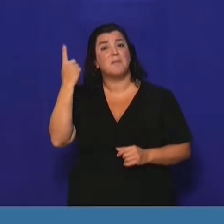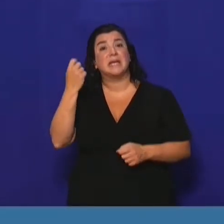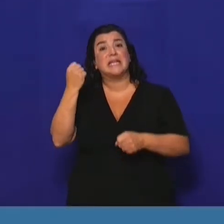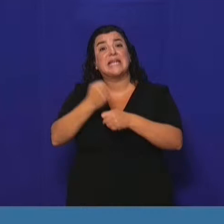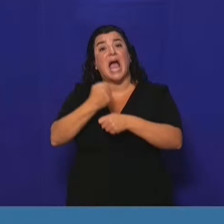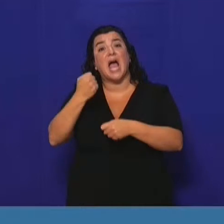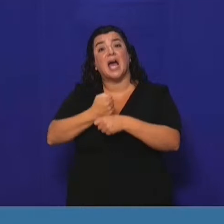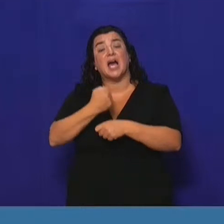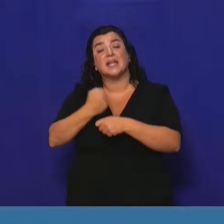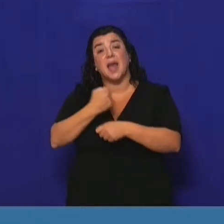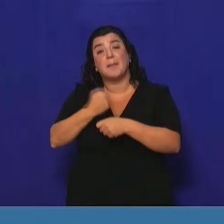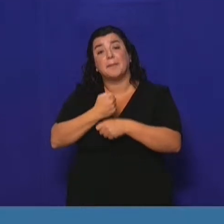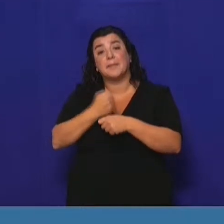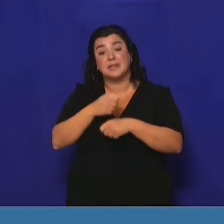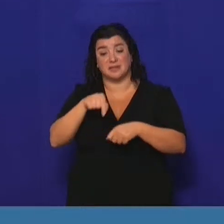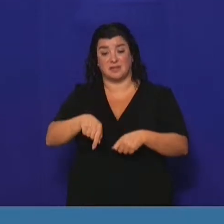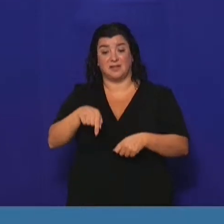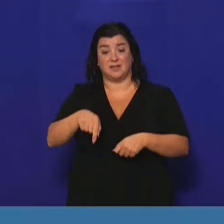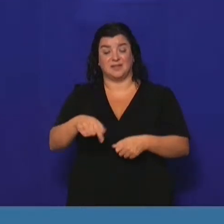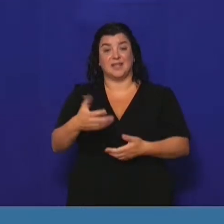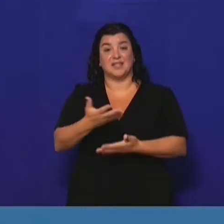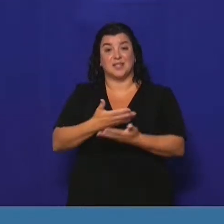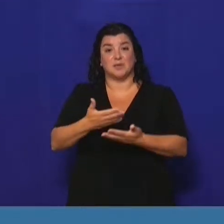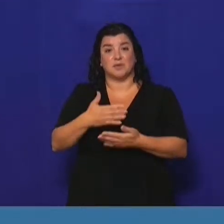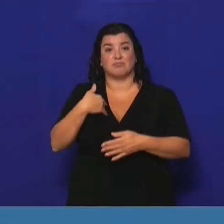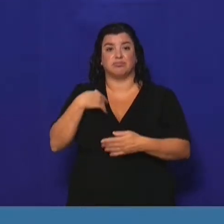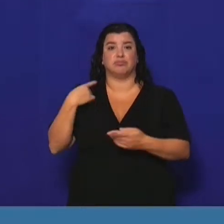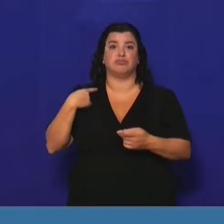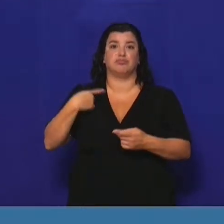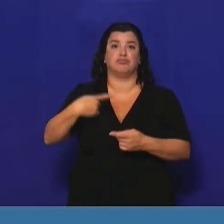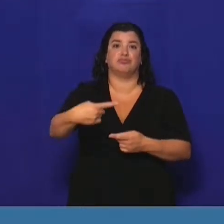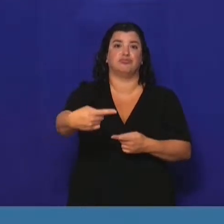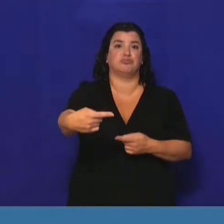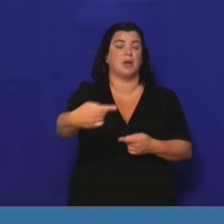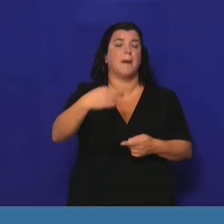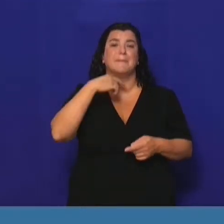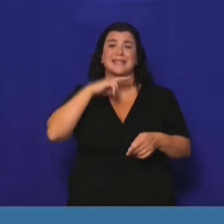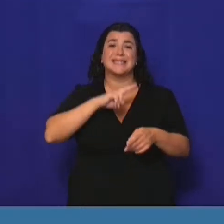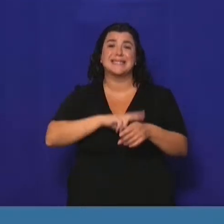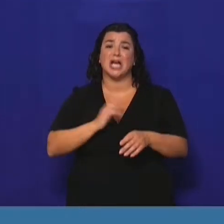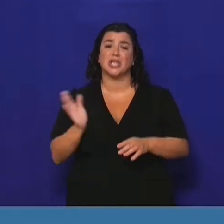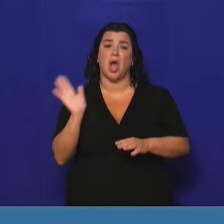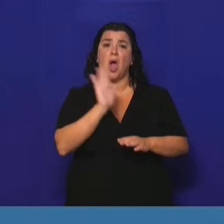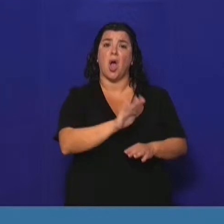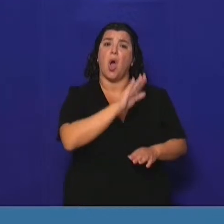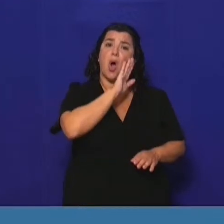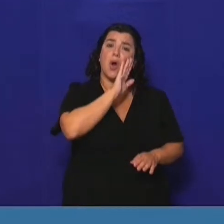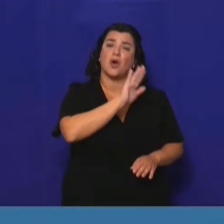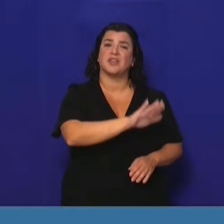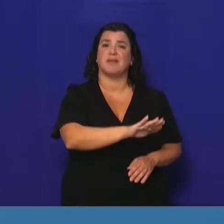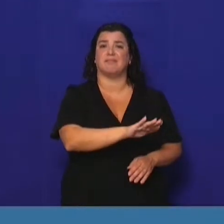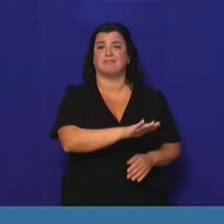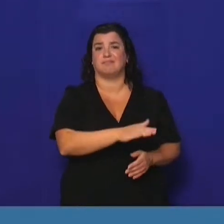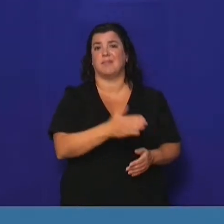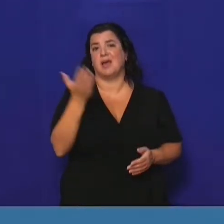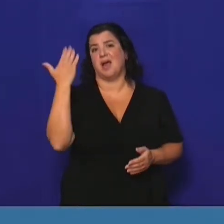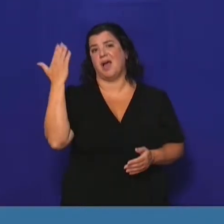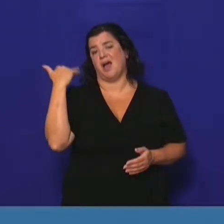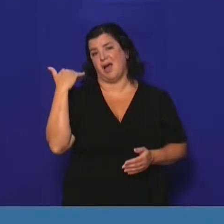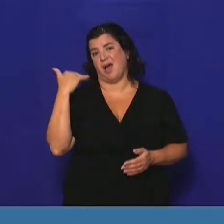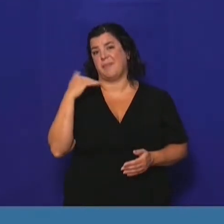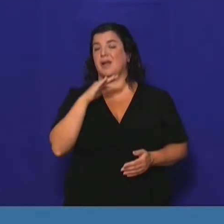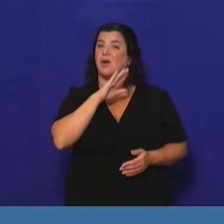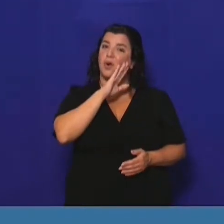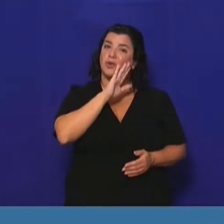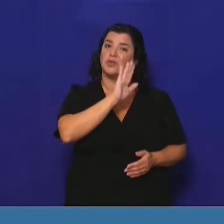li issa f'sitwazzjoni li din ħaddum huwa iktar diffiċli li terġa' tmur għal ċertu strateġija li ħadu ċertu homes ta' lockdown